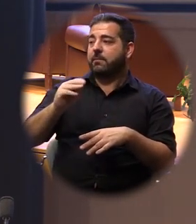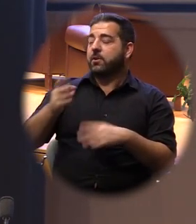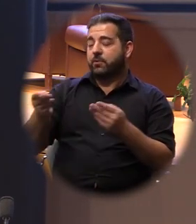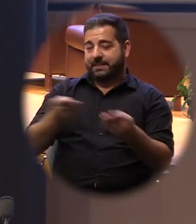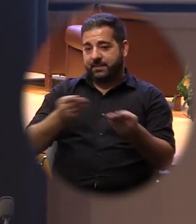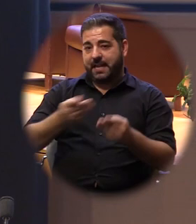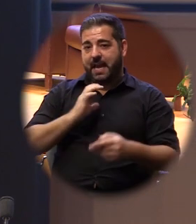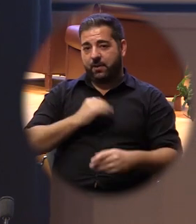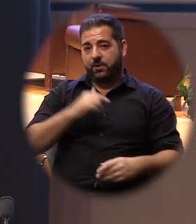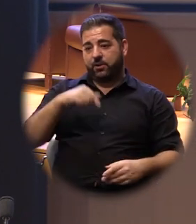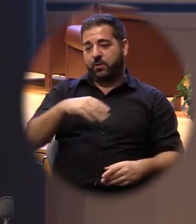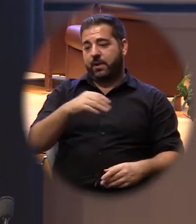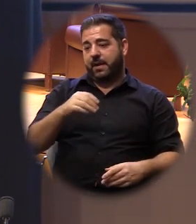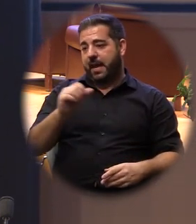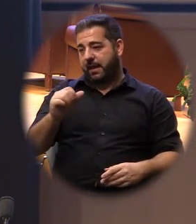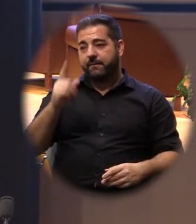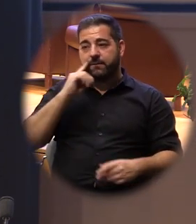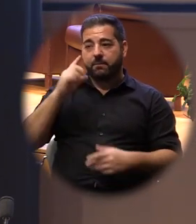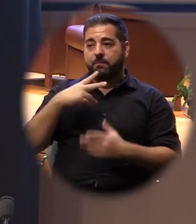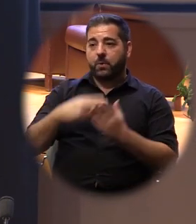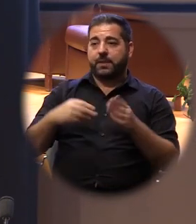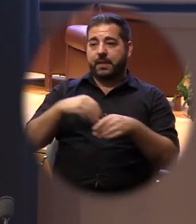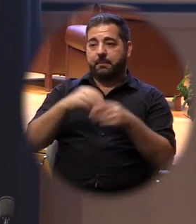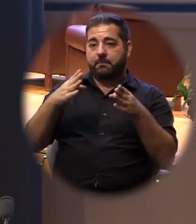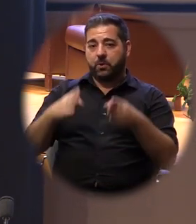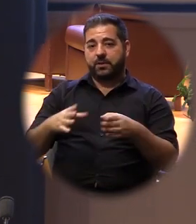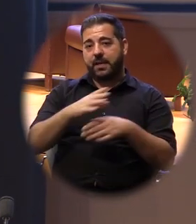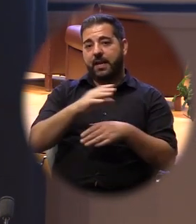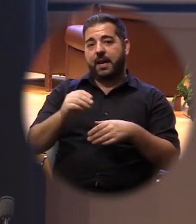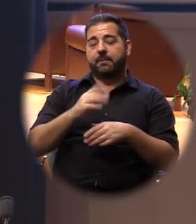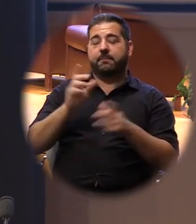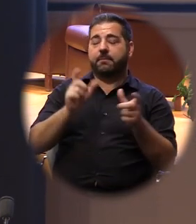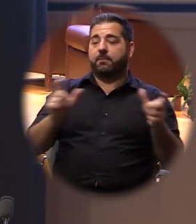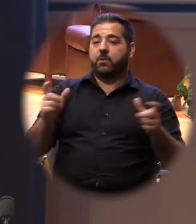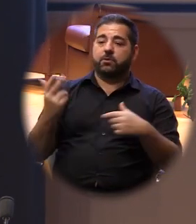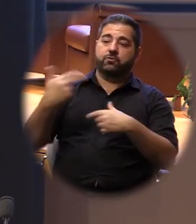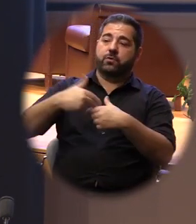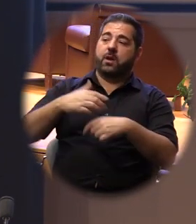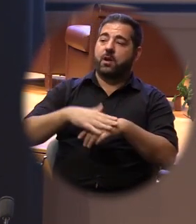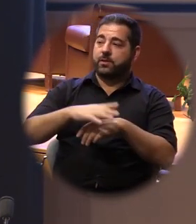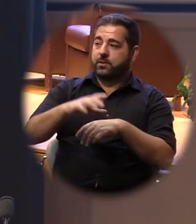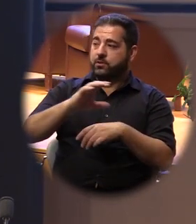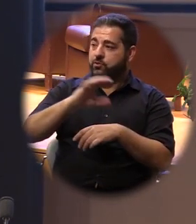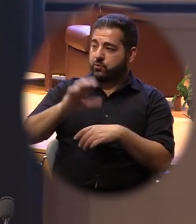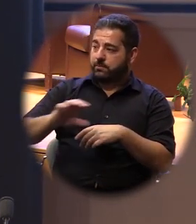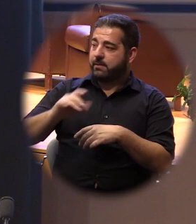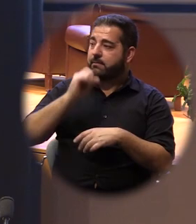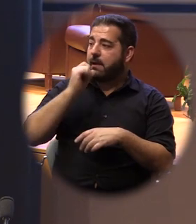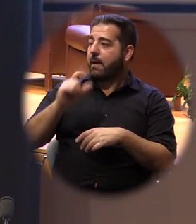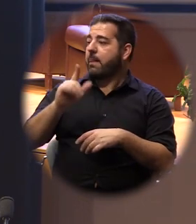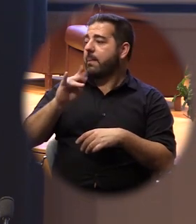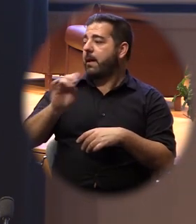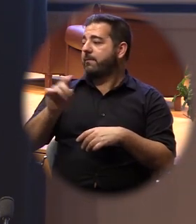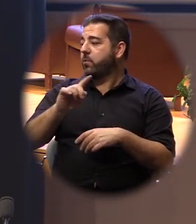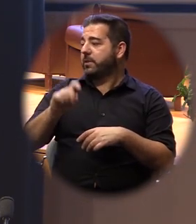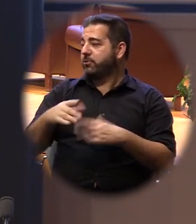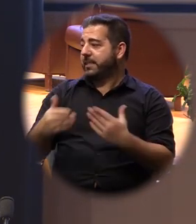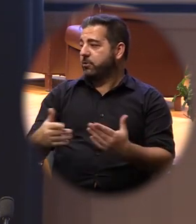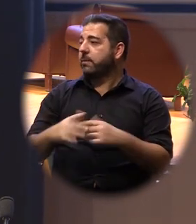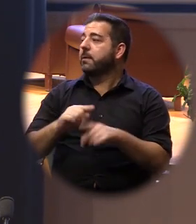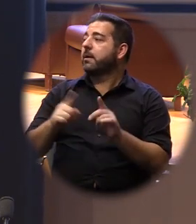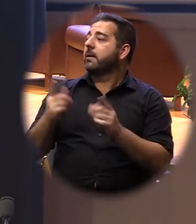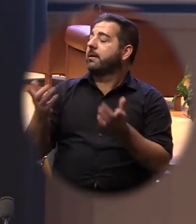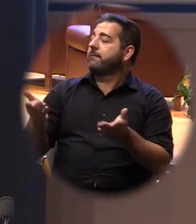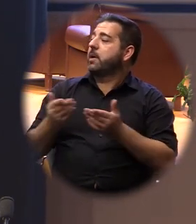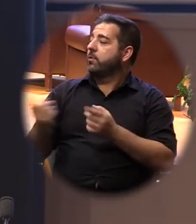Q&A for both those here in the auditorium and those joining on Zoom. So we will not have live questions here. We will invite everyone